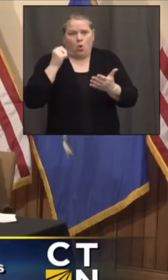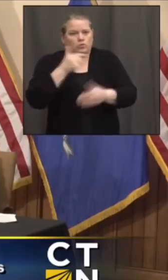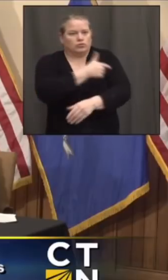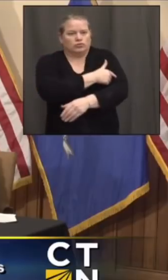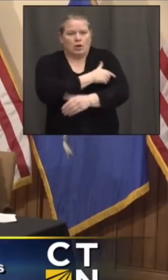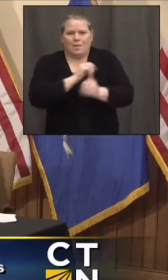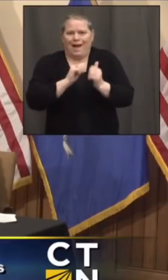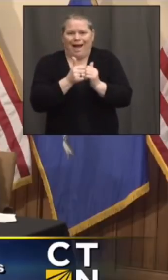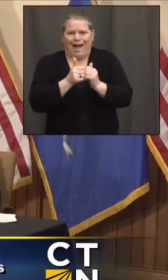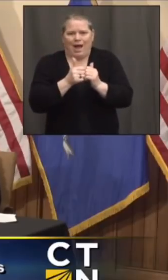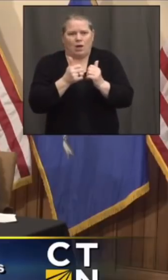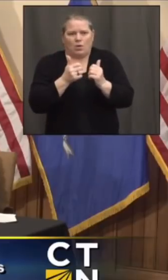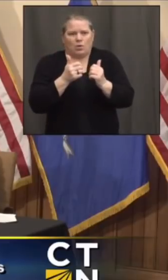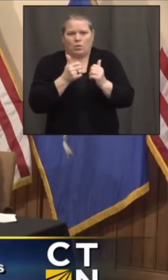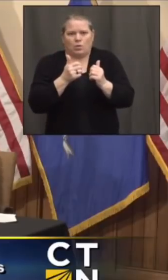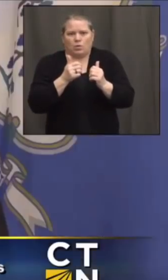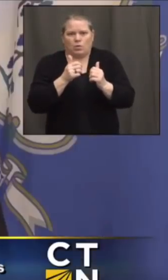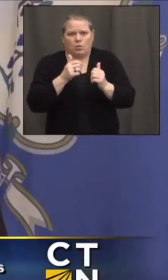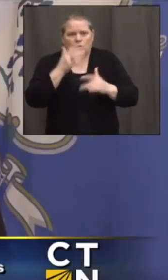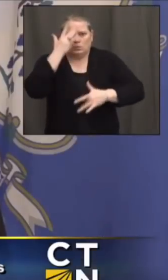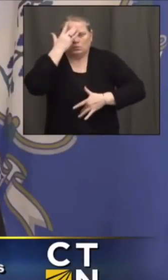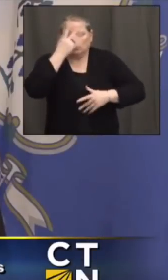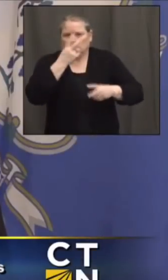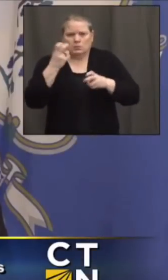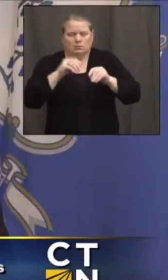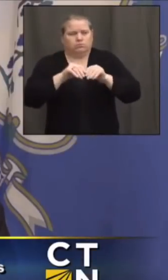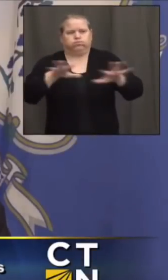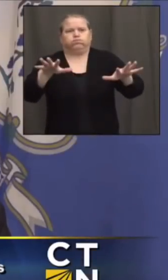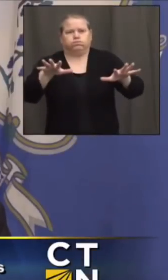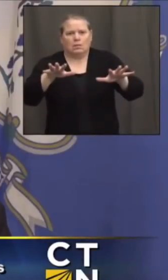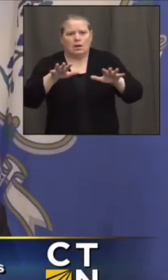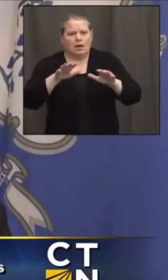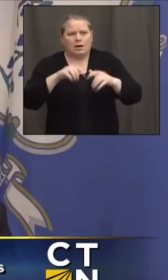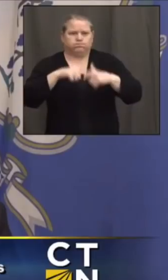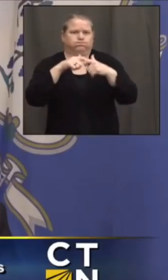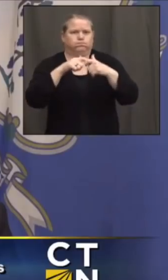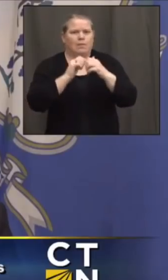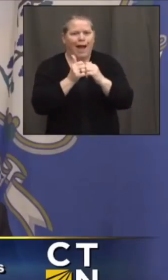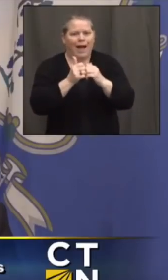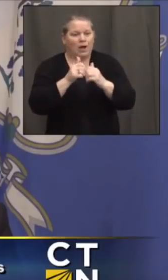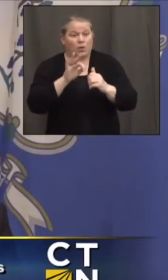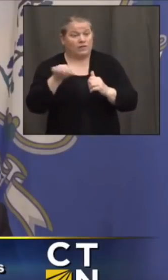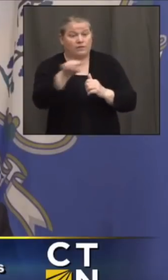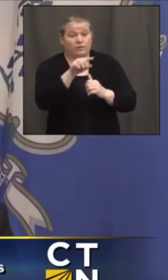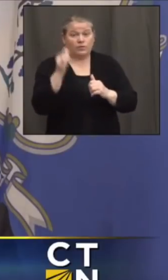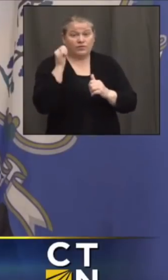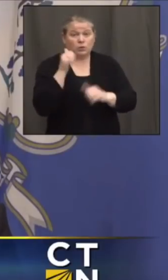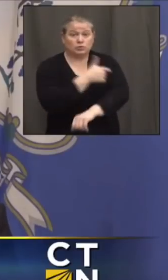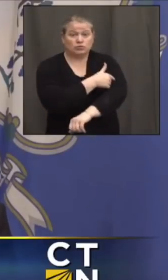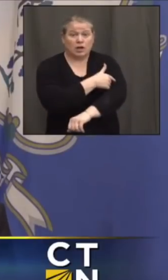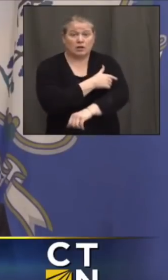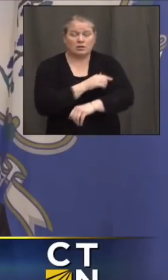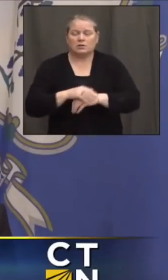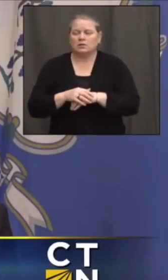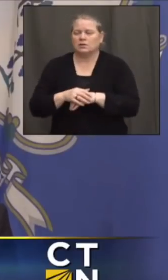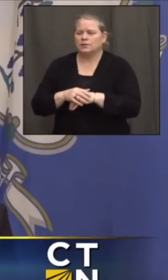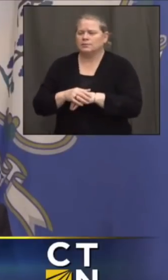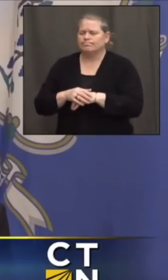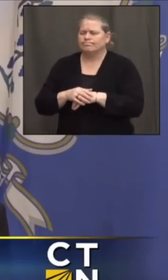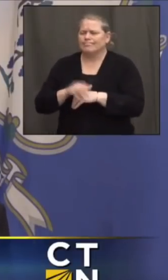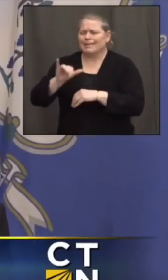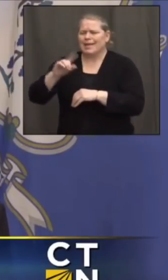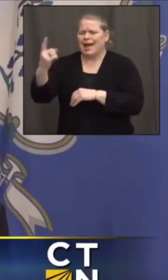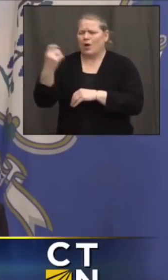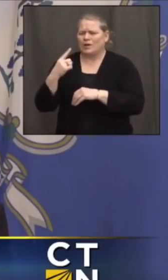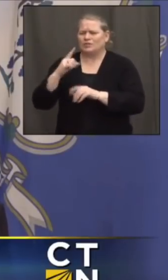get it? Let me see if I have a problem there before I have to answer that question. I think we're finding in our other situations